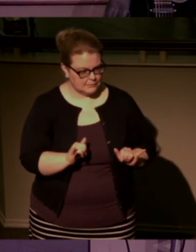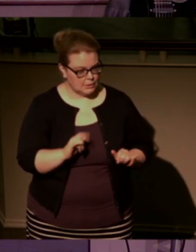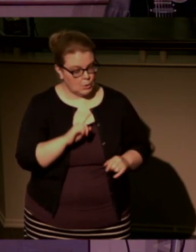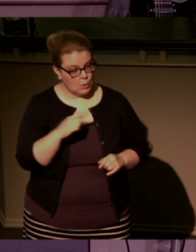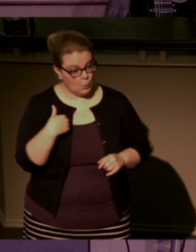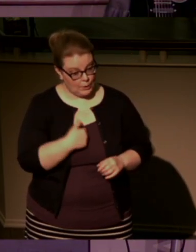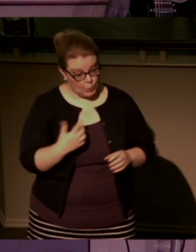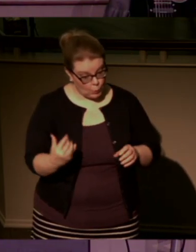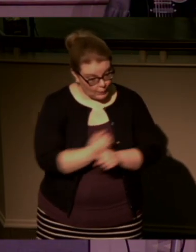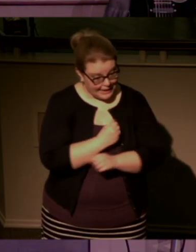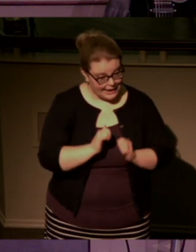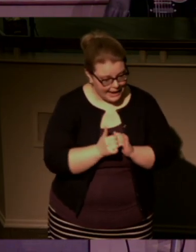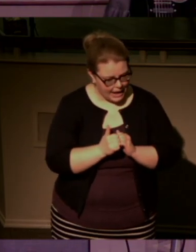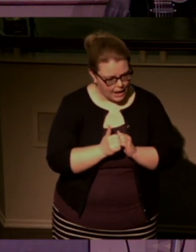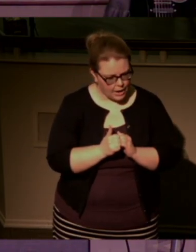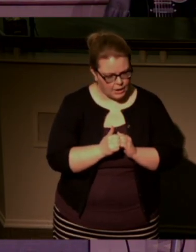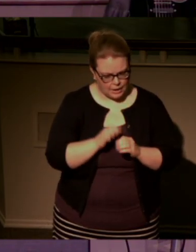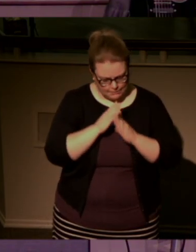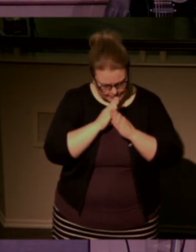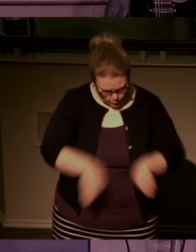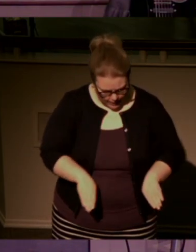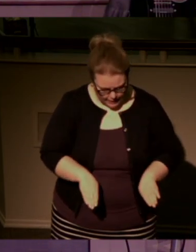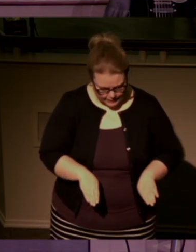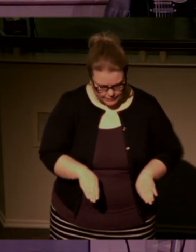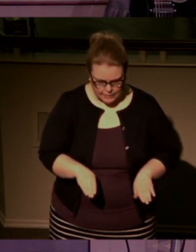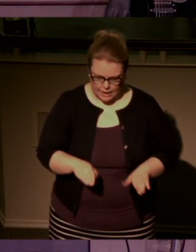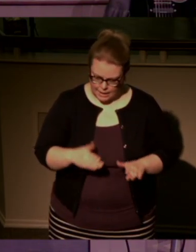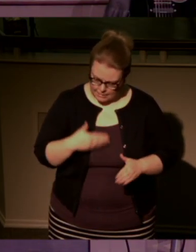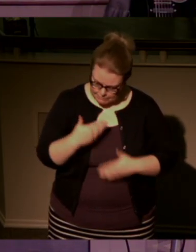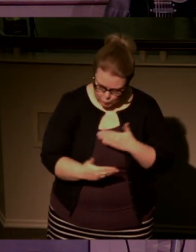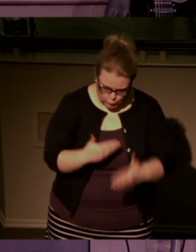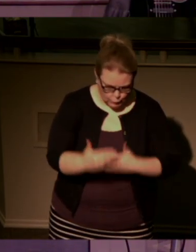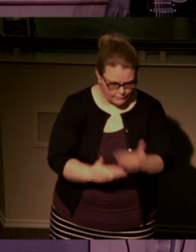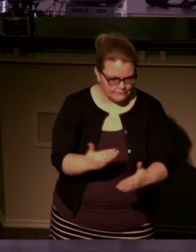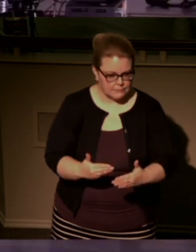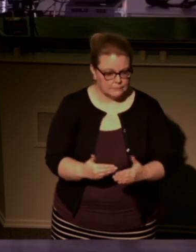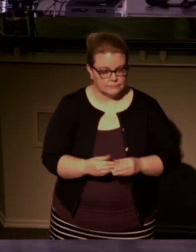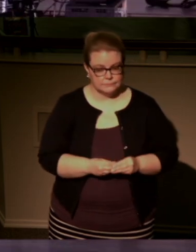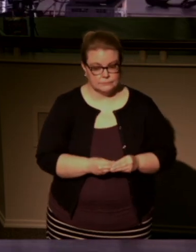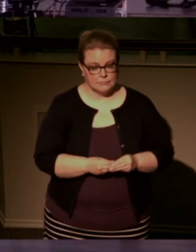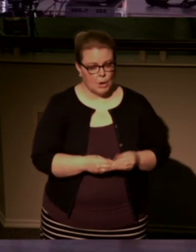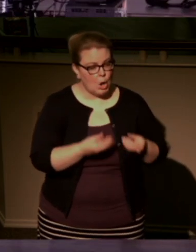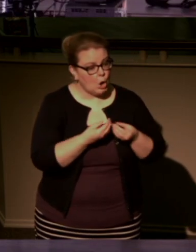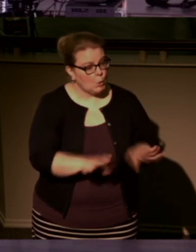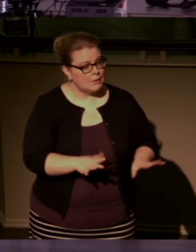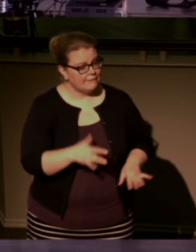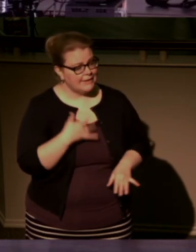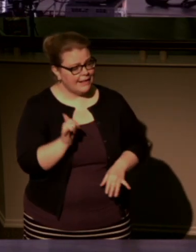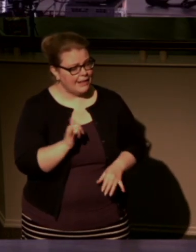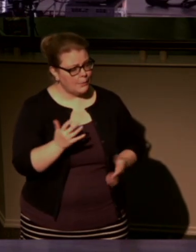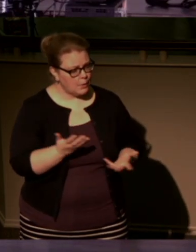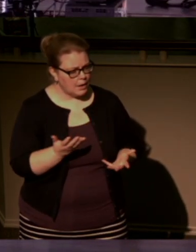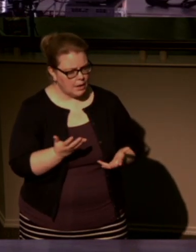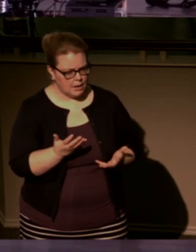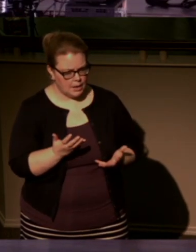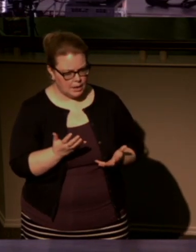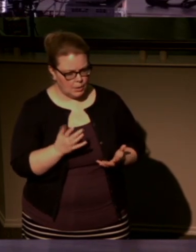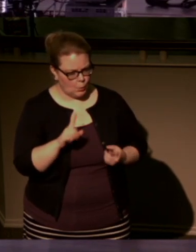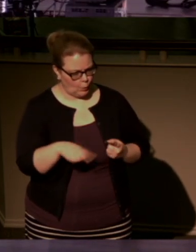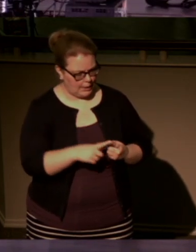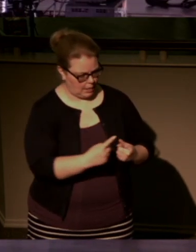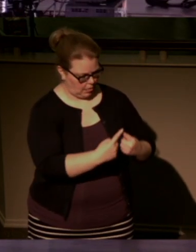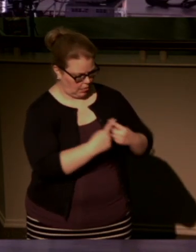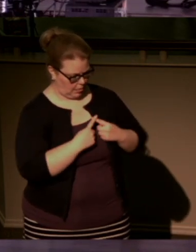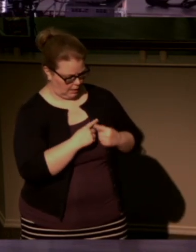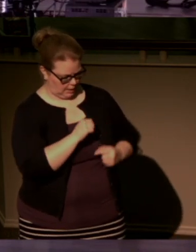to keep quiet and move forward. Here's what losing is like. Losing is dependence on you